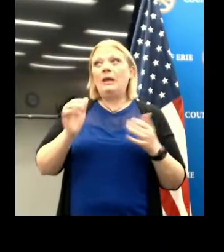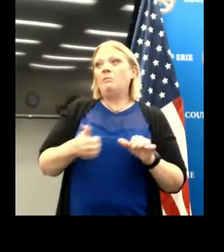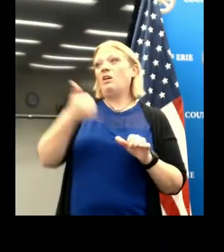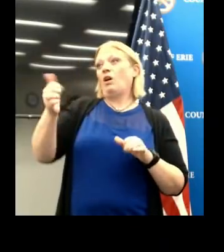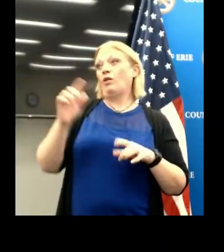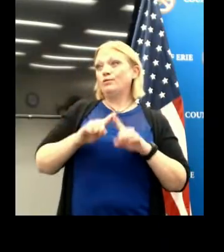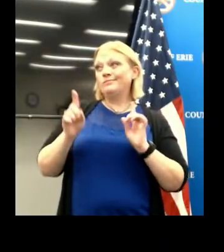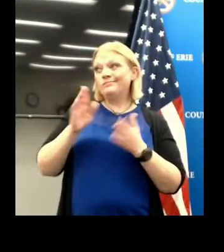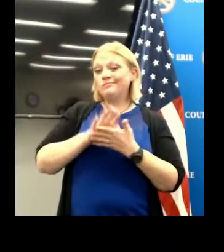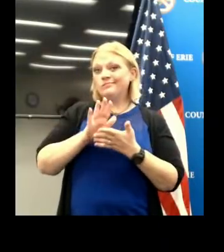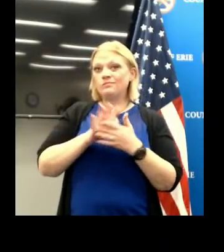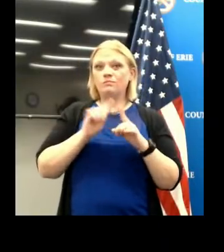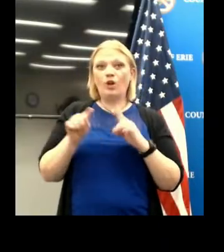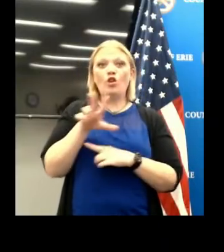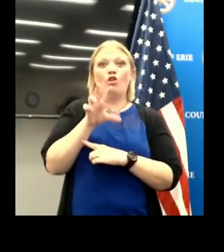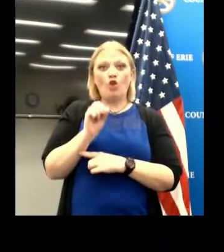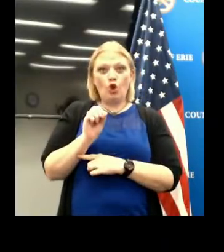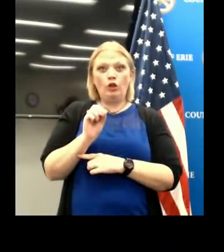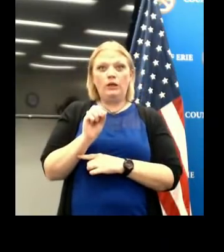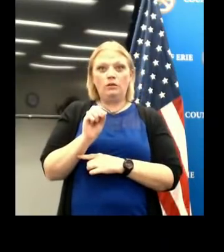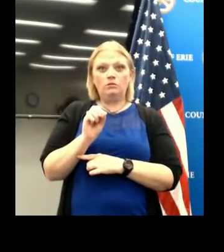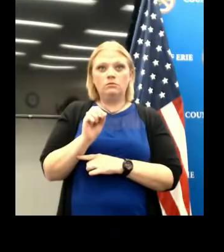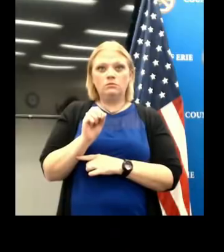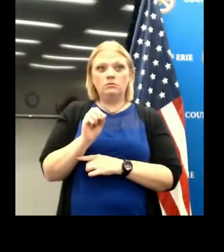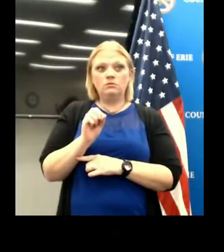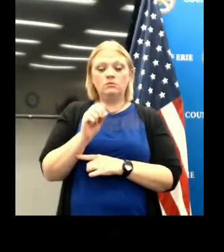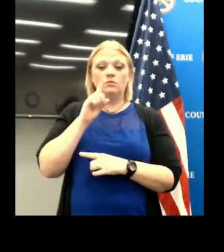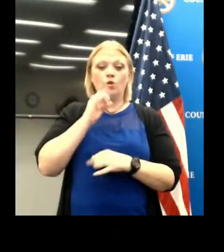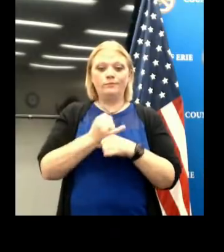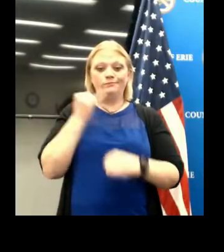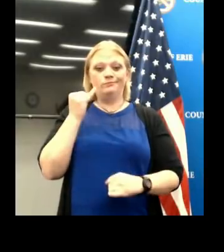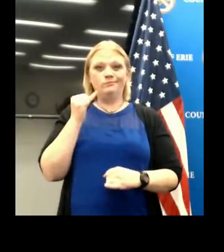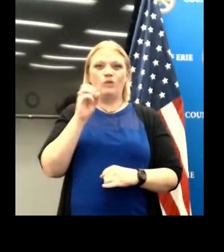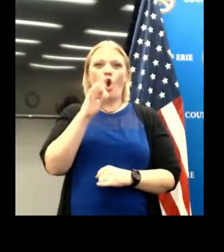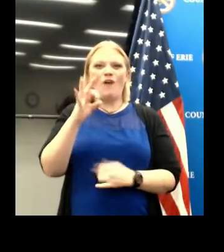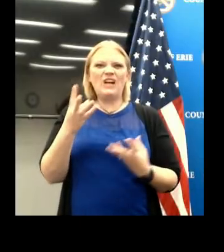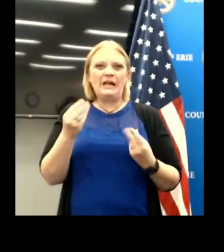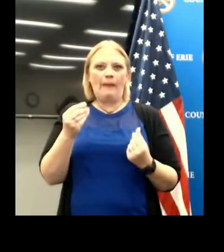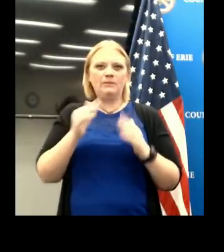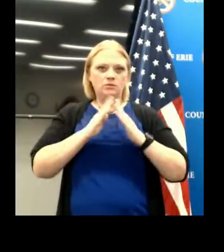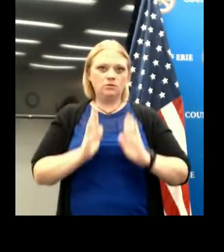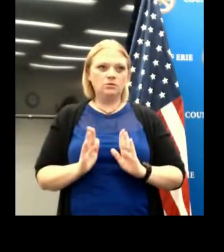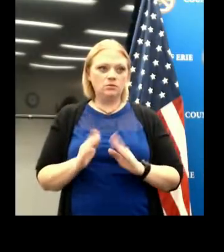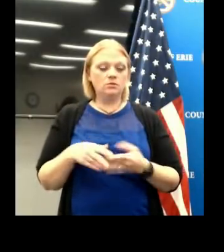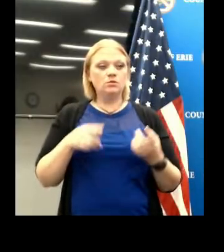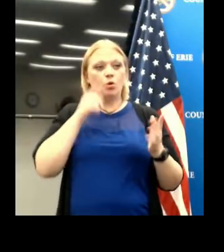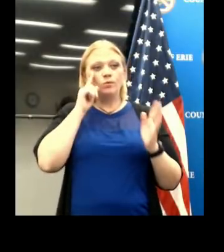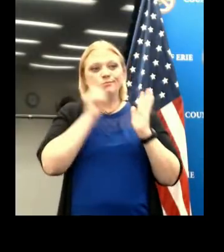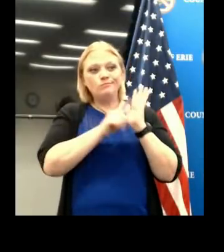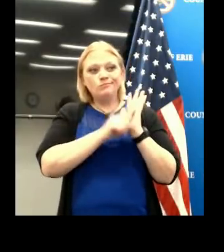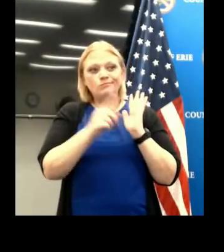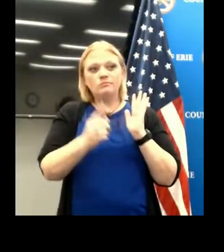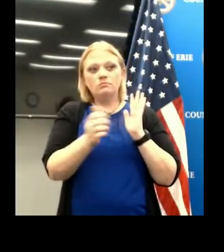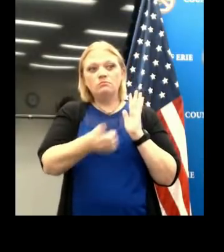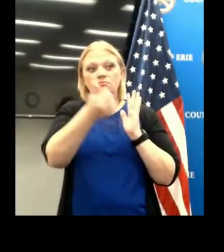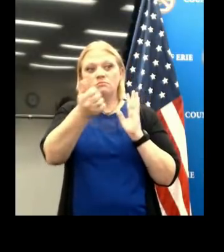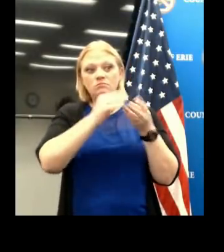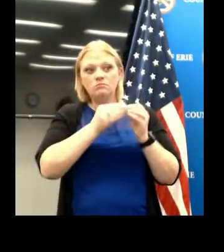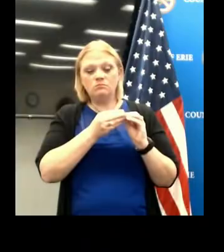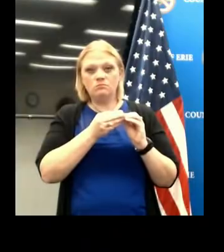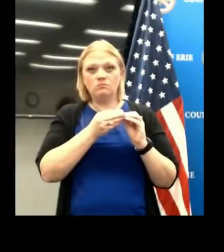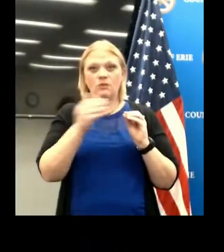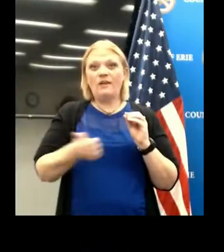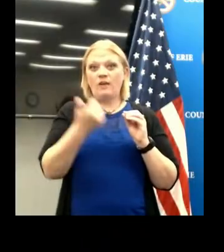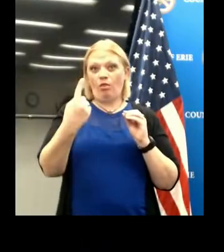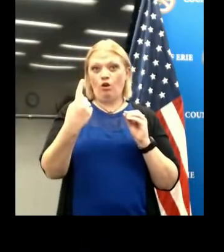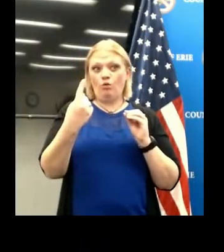we know that 30 of those cases alone were off-campus housing. But you look at some of the other numbers here, and one of the largest also